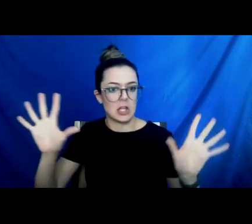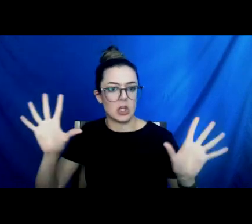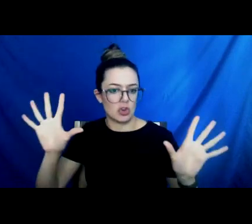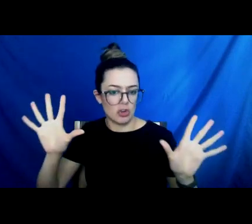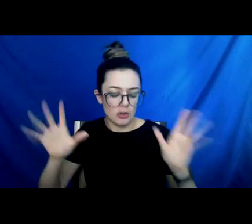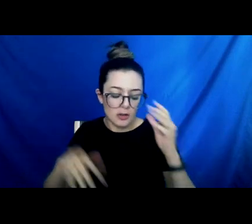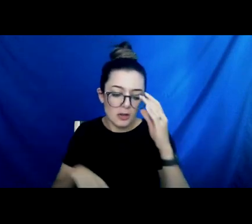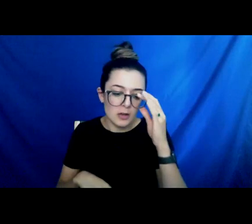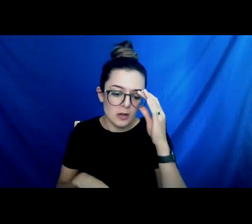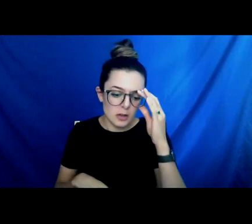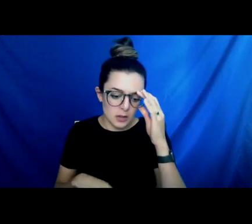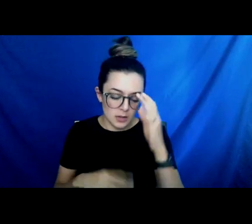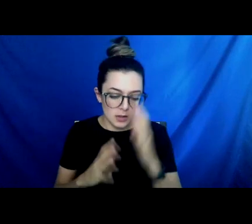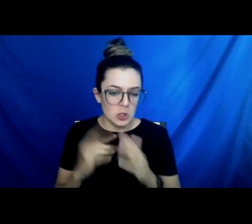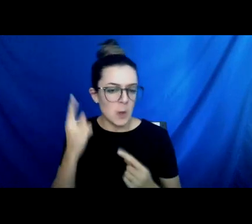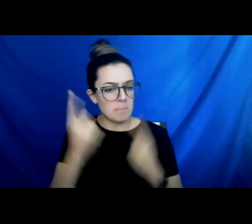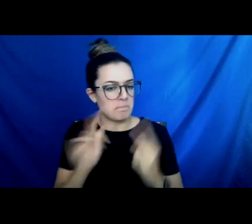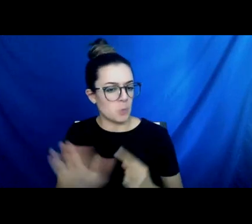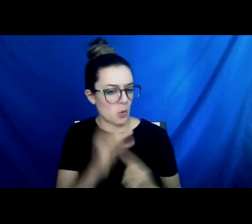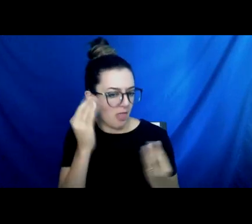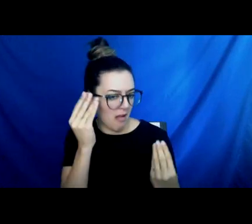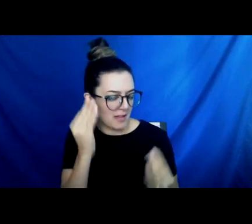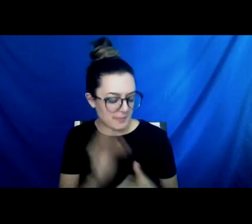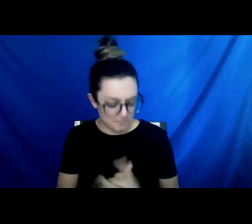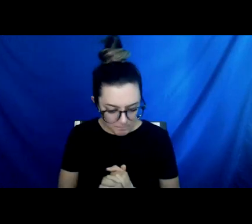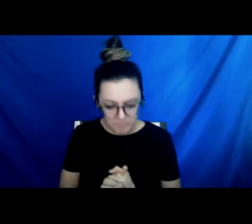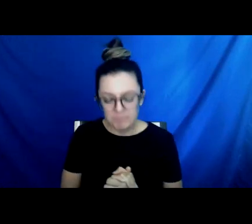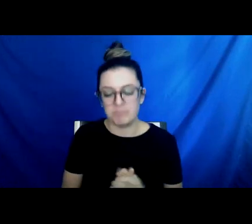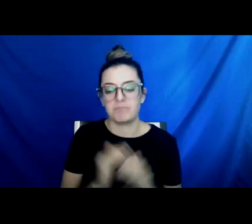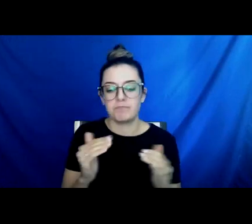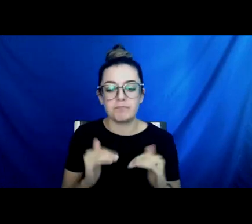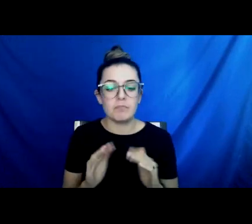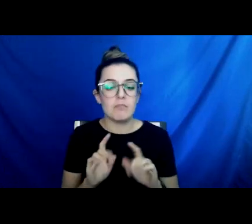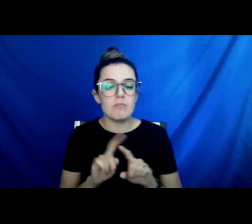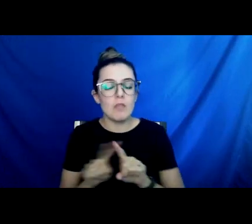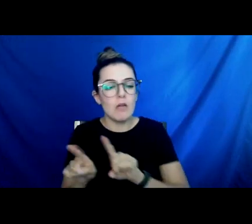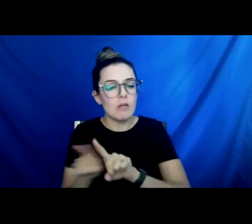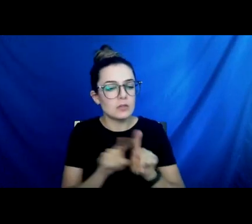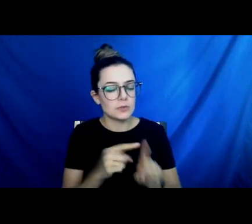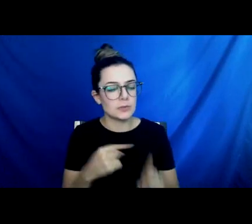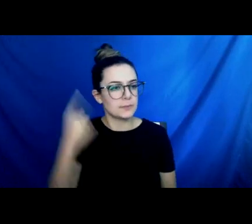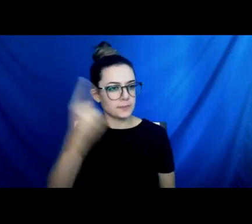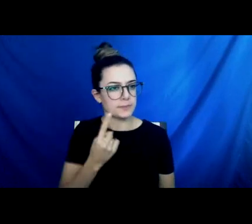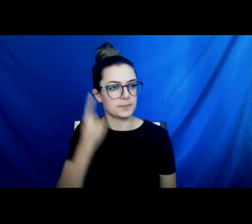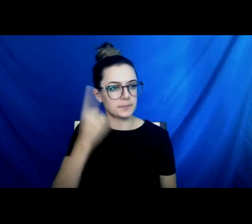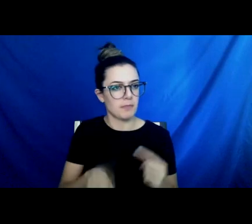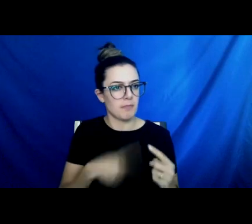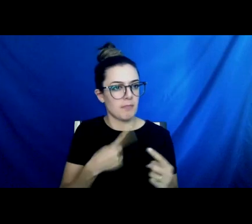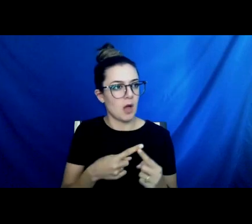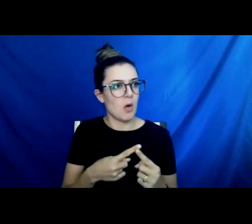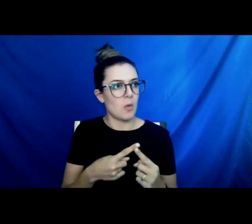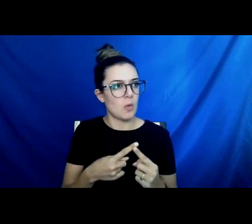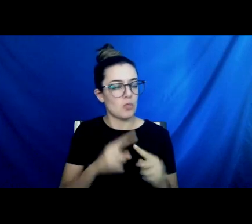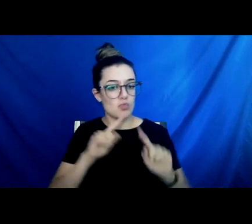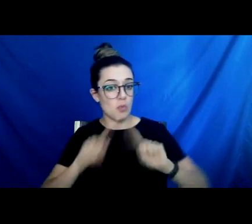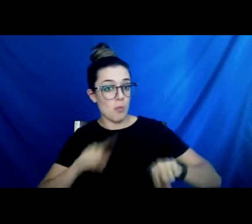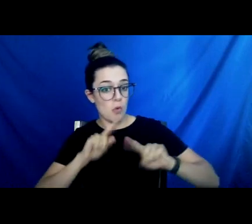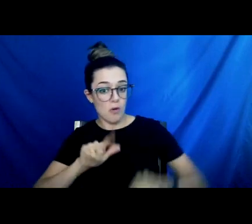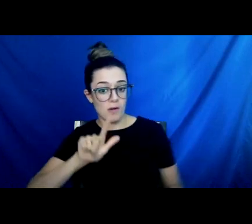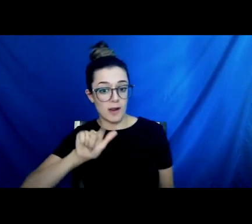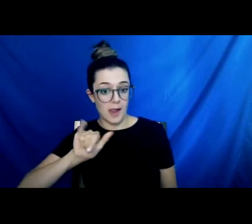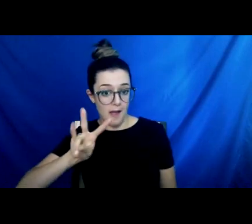what I also want to talk about is not just reporting live, in a situation like that, but how do you think